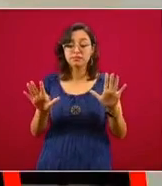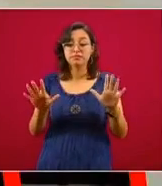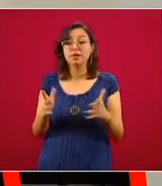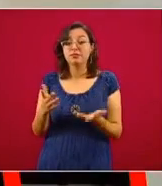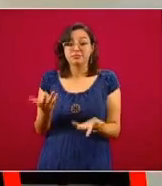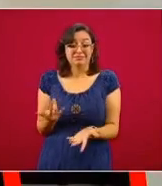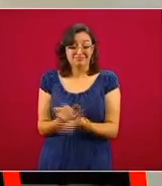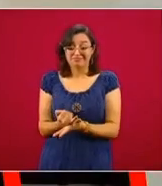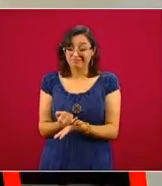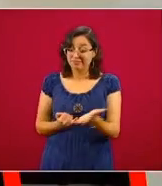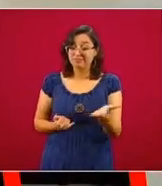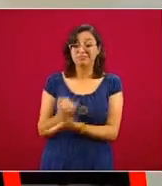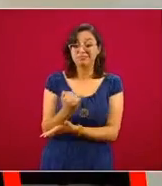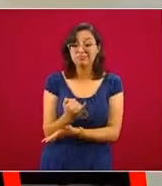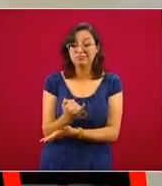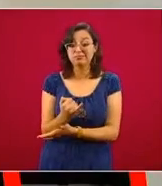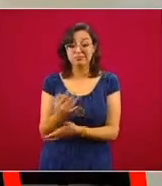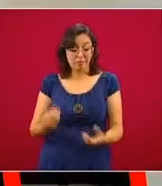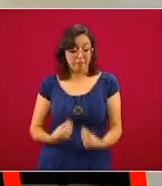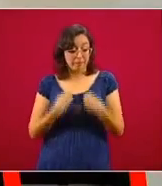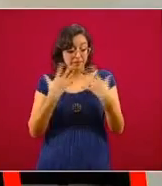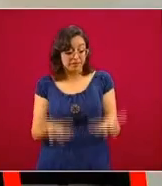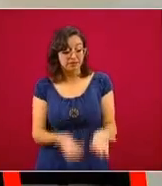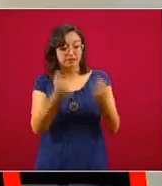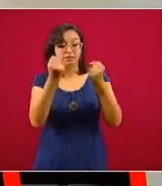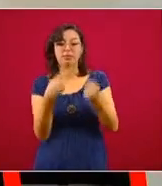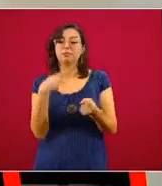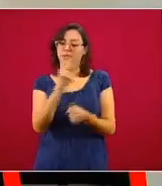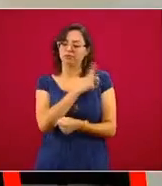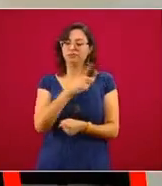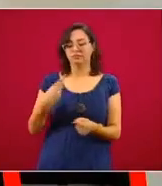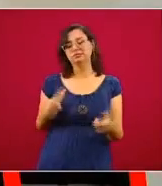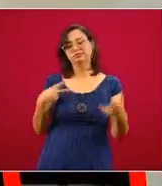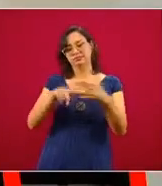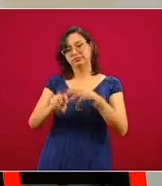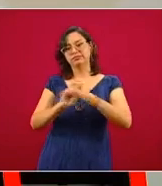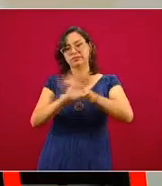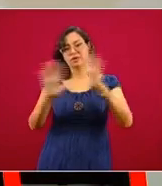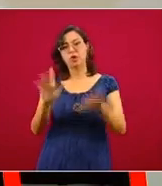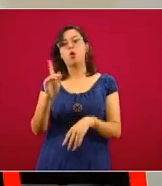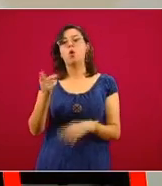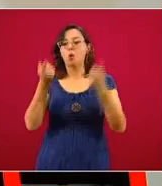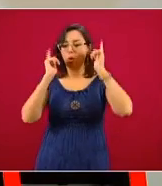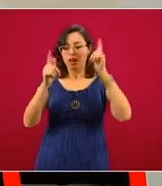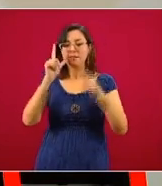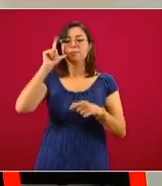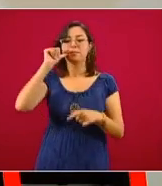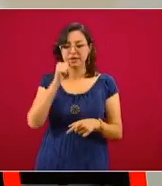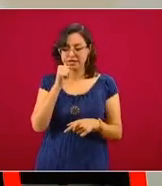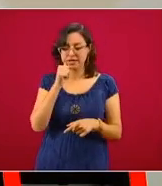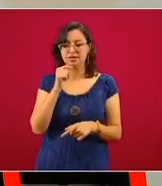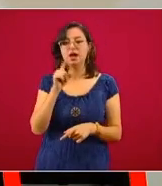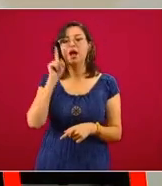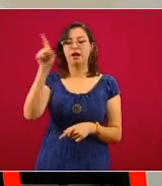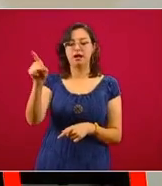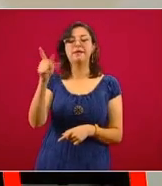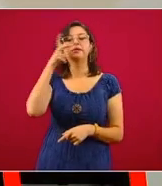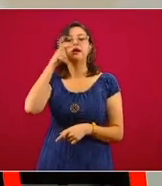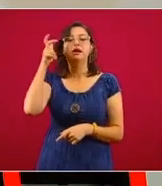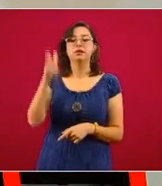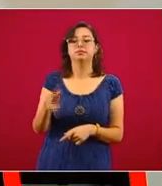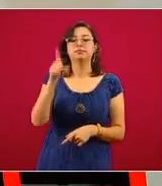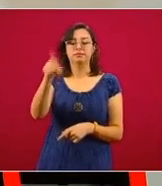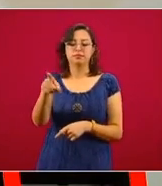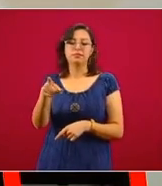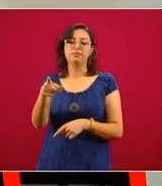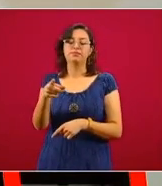We need equipment that is going to save money, but we need to be transparent about how we are acquiring that. We are going to learn more about